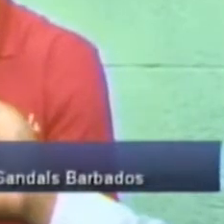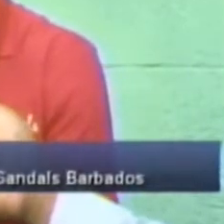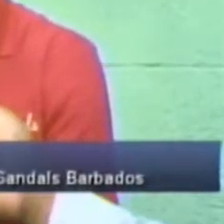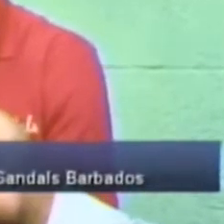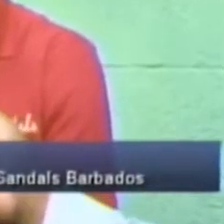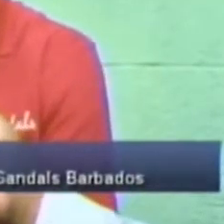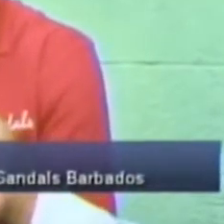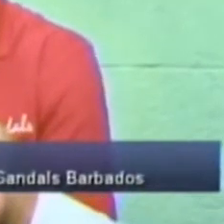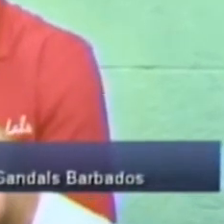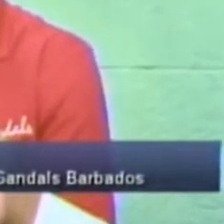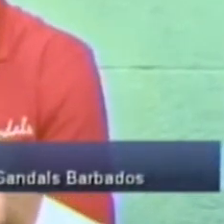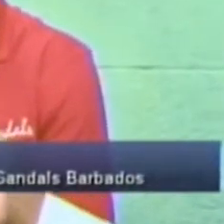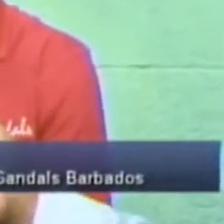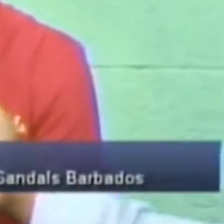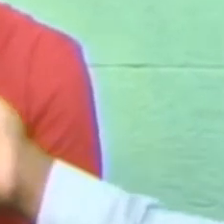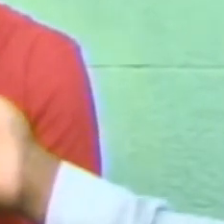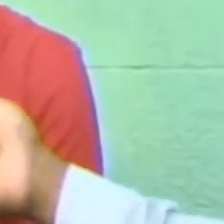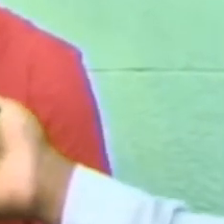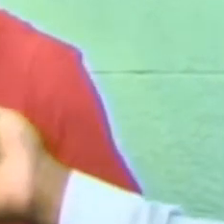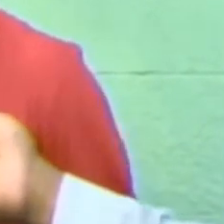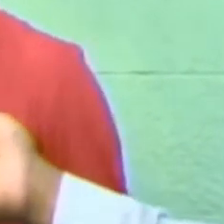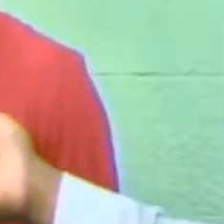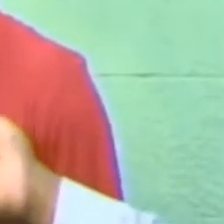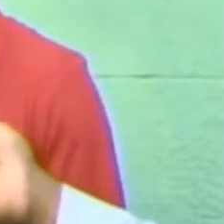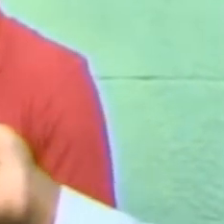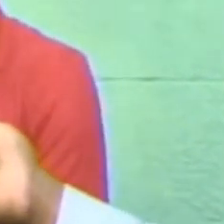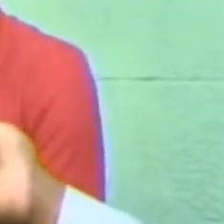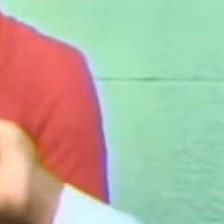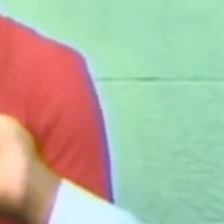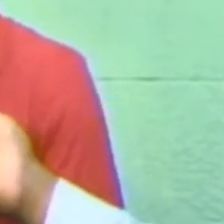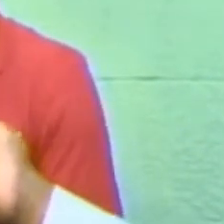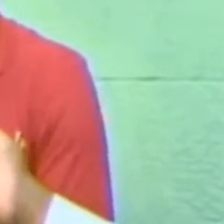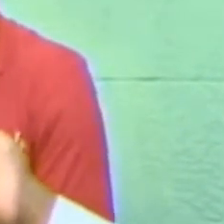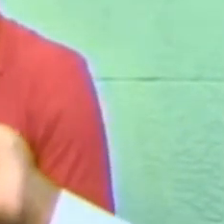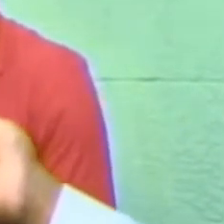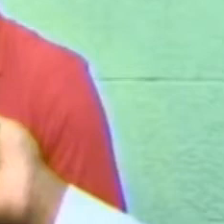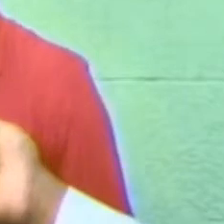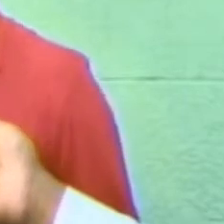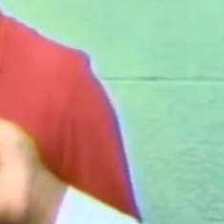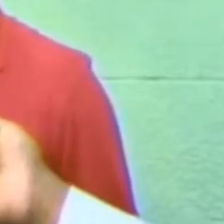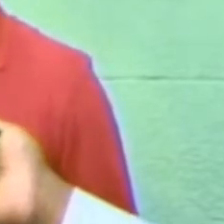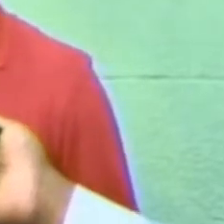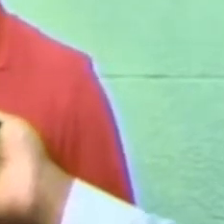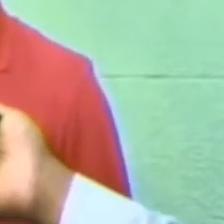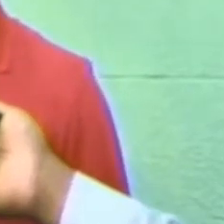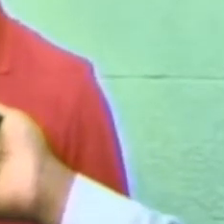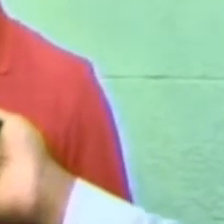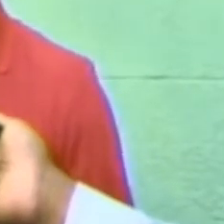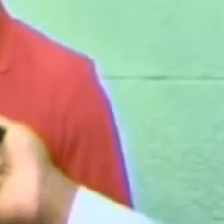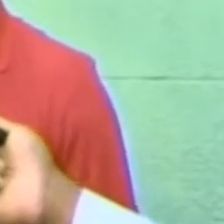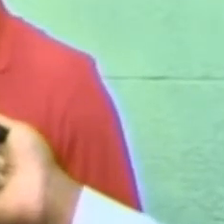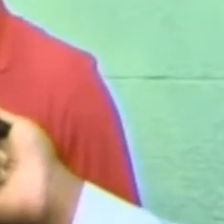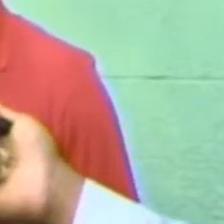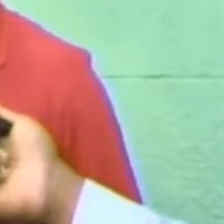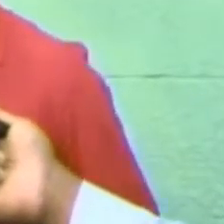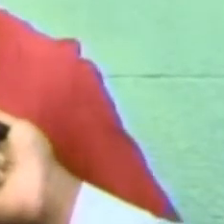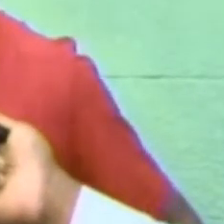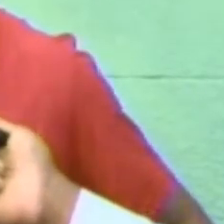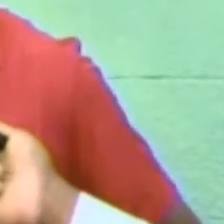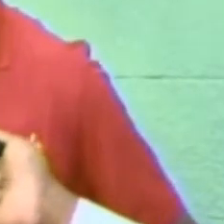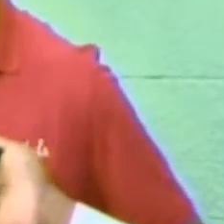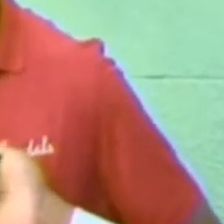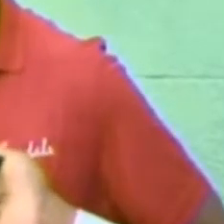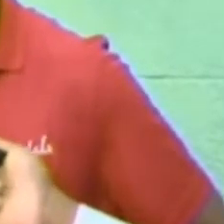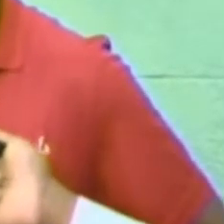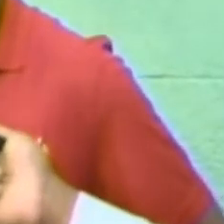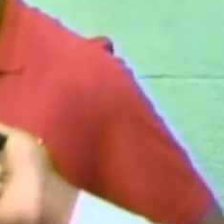probably 80%, 80, 82% in the opening week. But the bookings, looking at the trend, seems to rise towards coming into January.